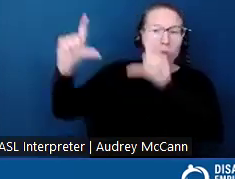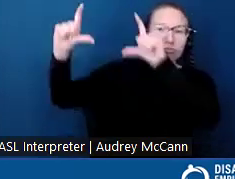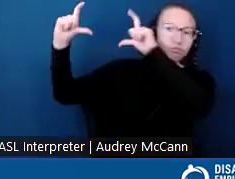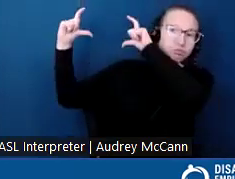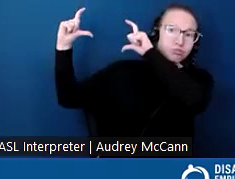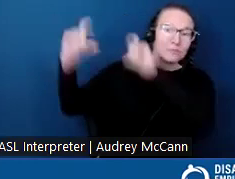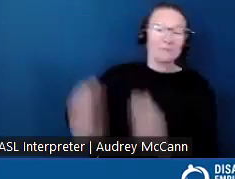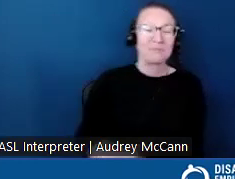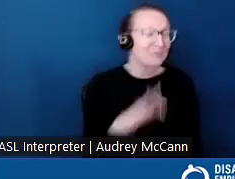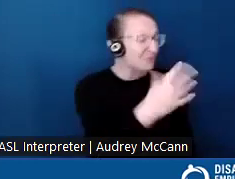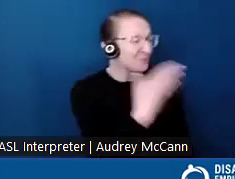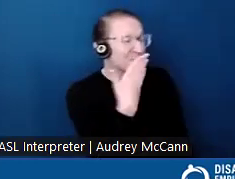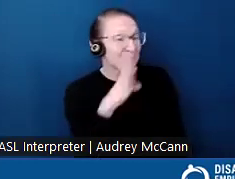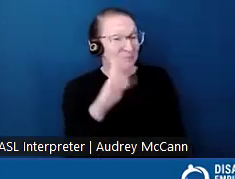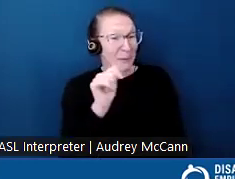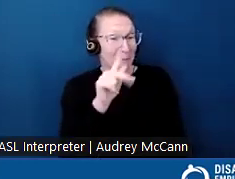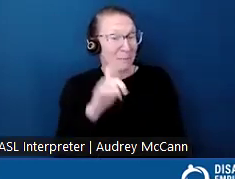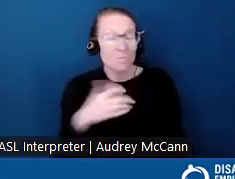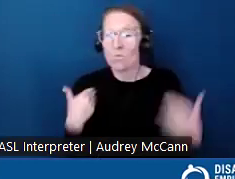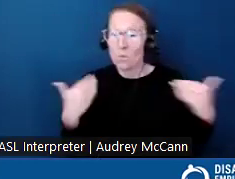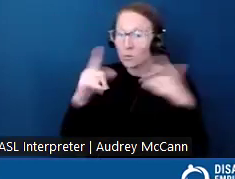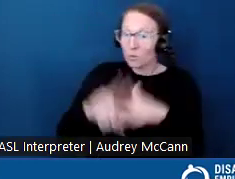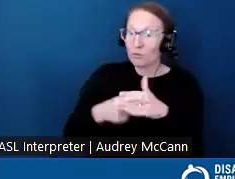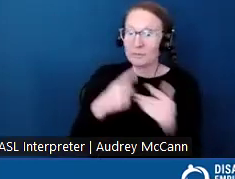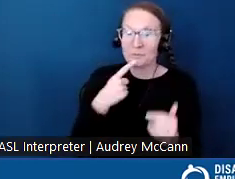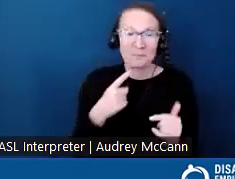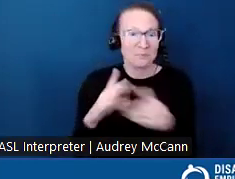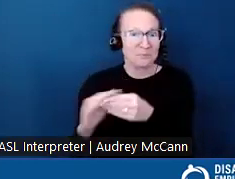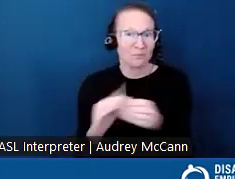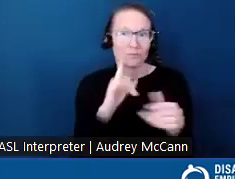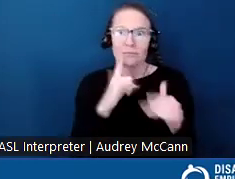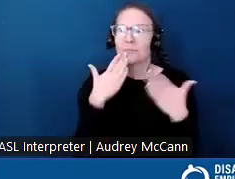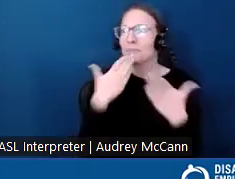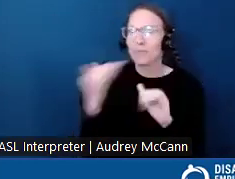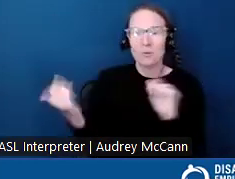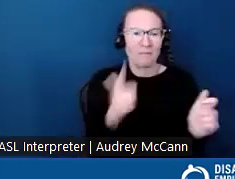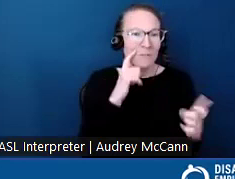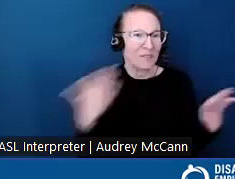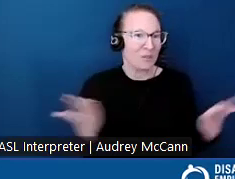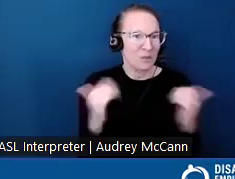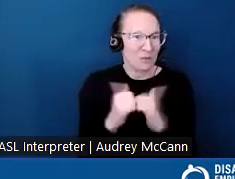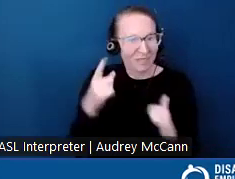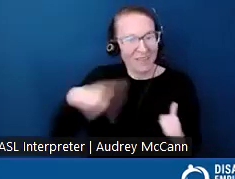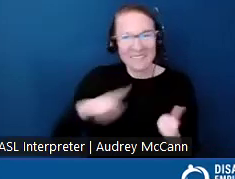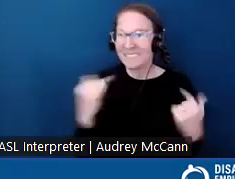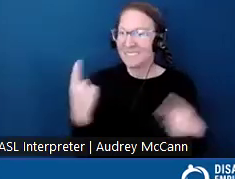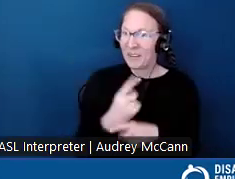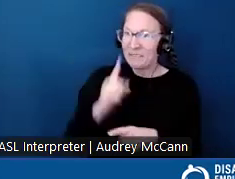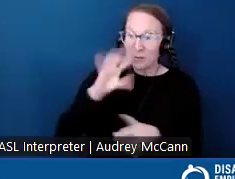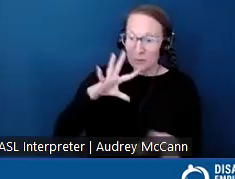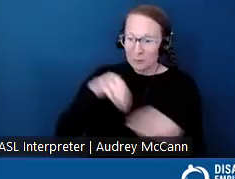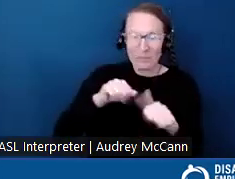Thanks so much, Blake. And I just want to start off by saying thank you all so much for being here with us today and for participating in